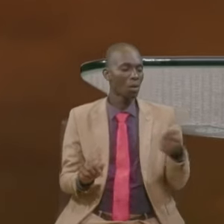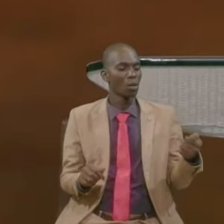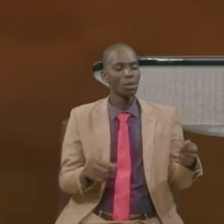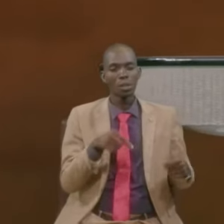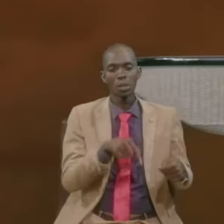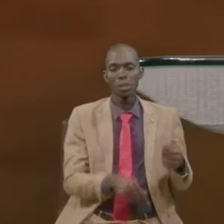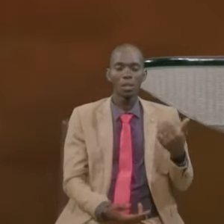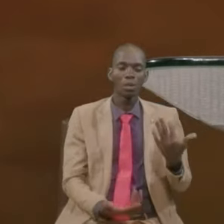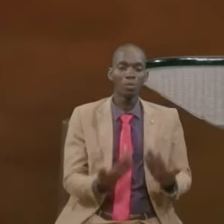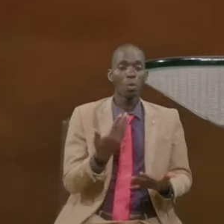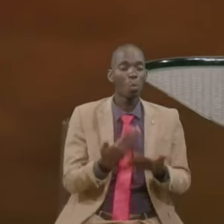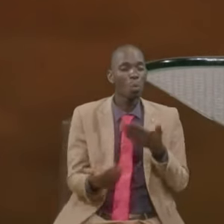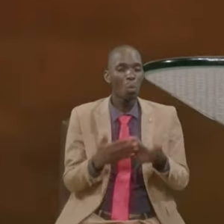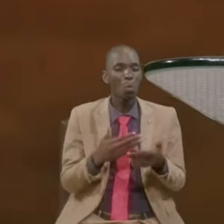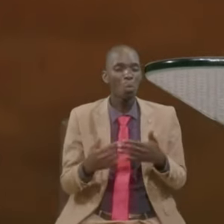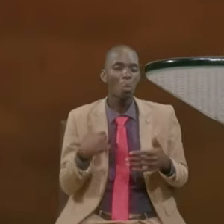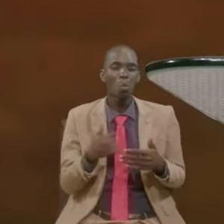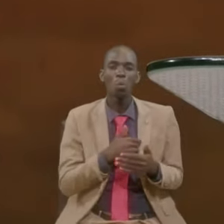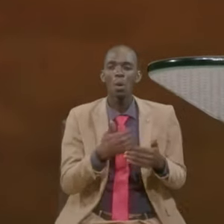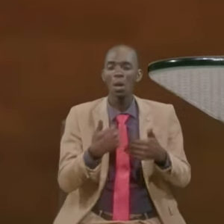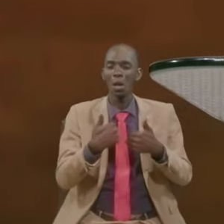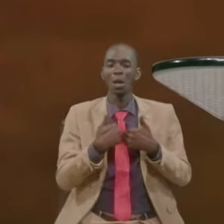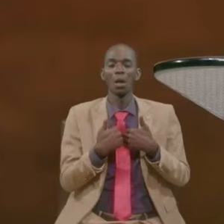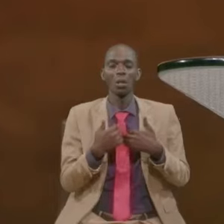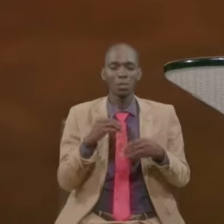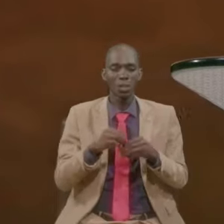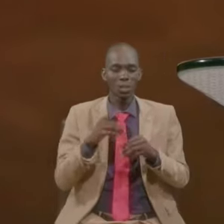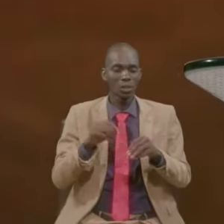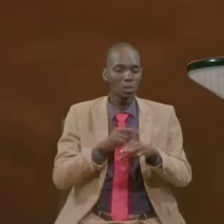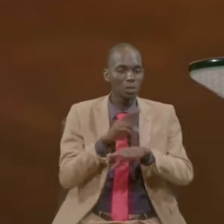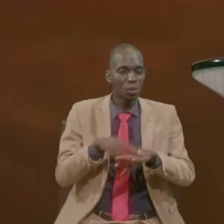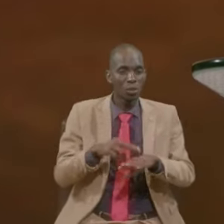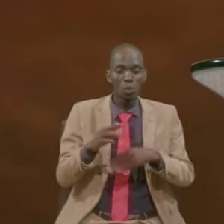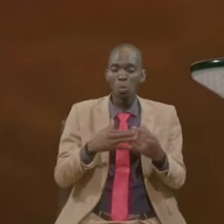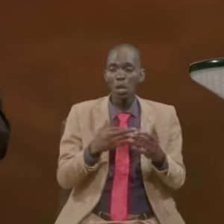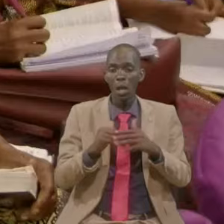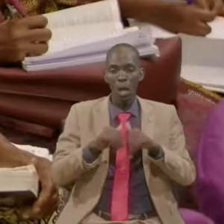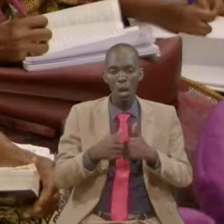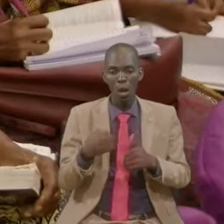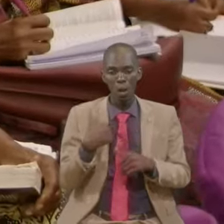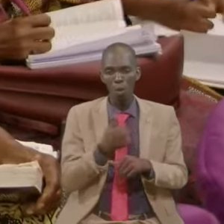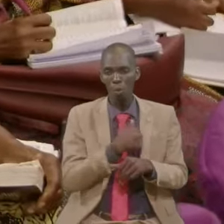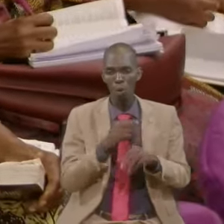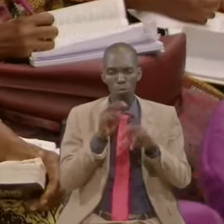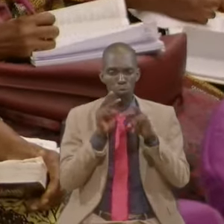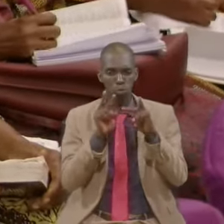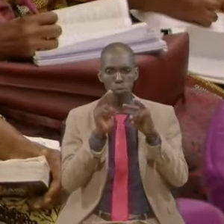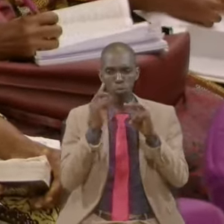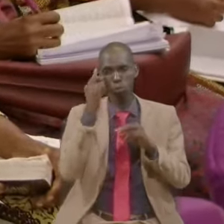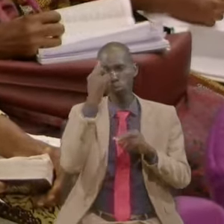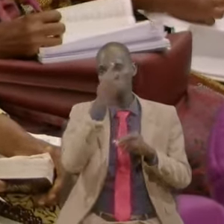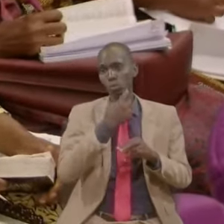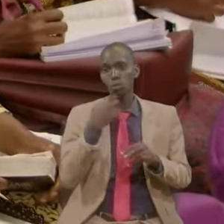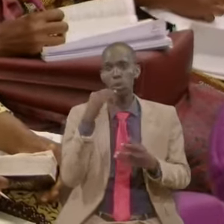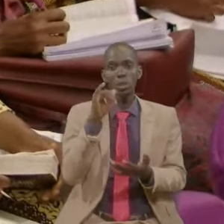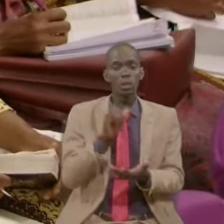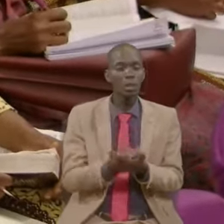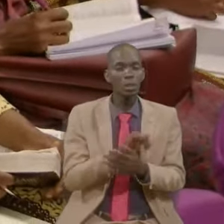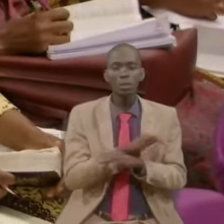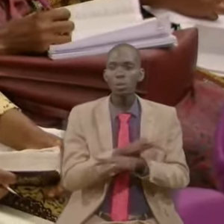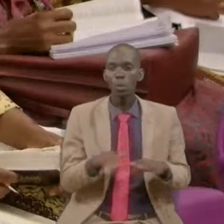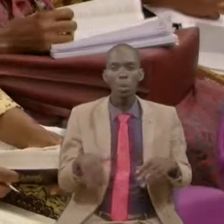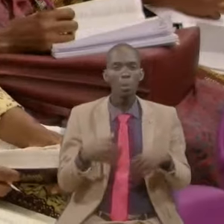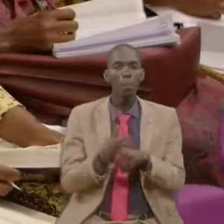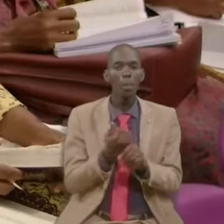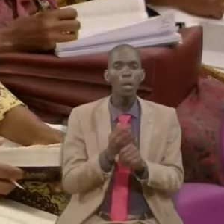in the natural, however we look in the natural, it does not make God to